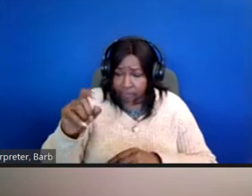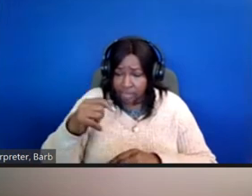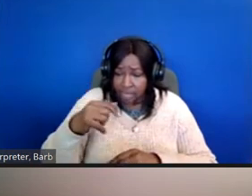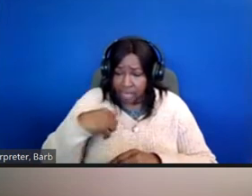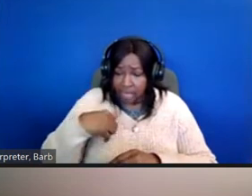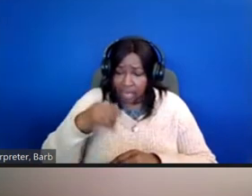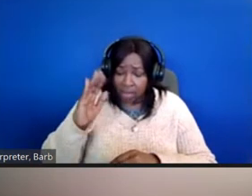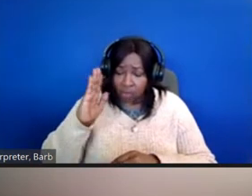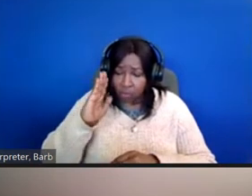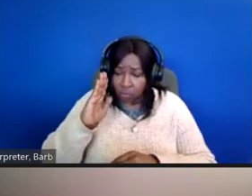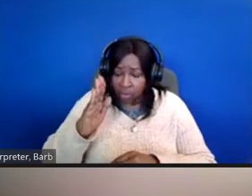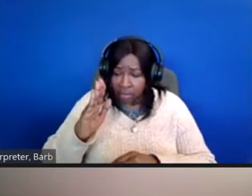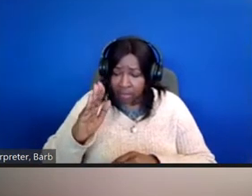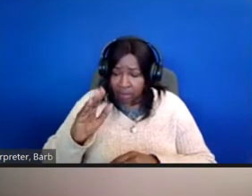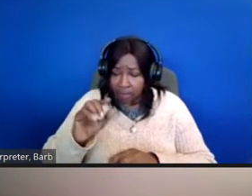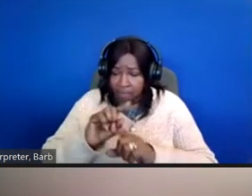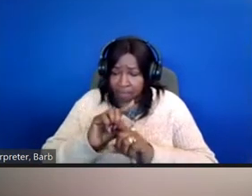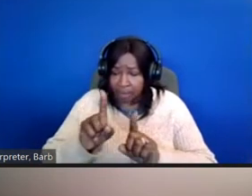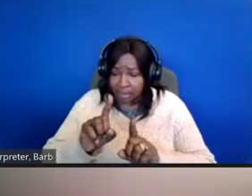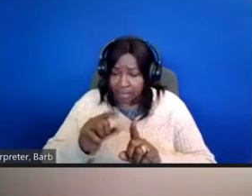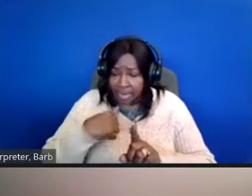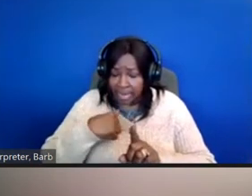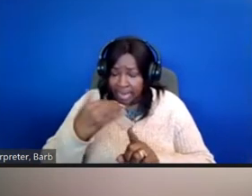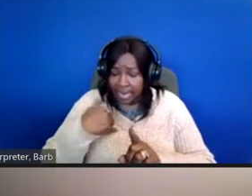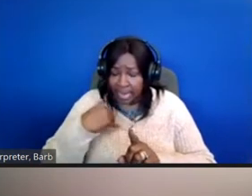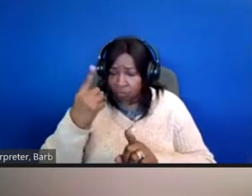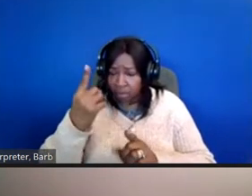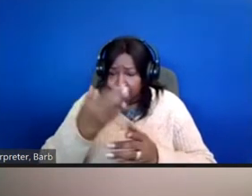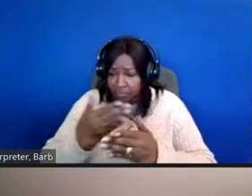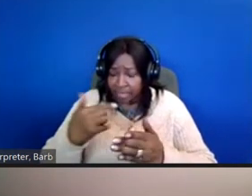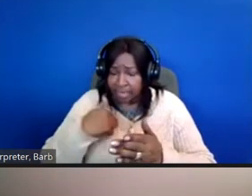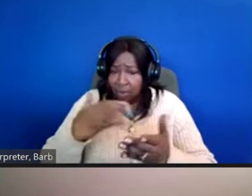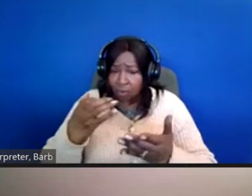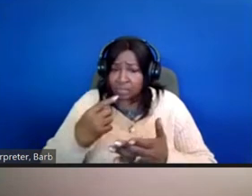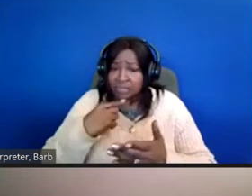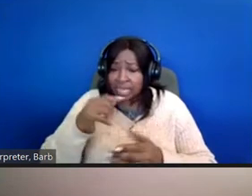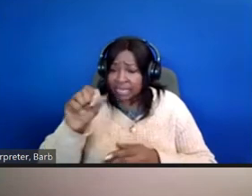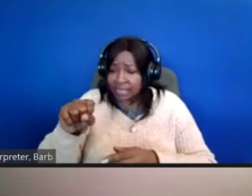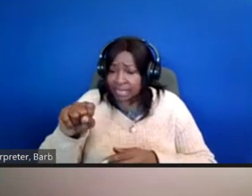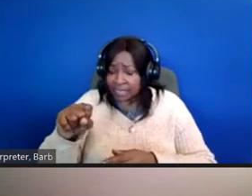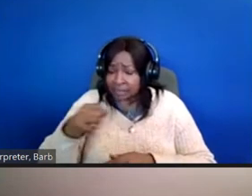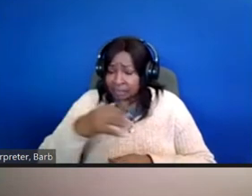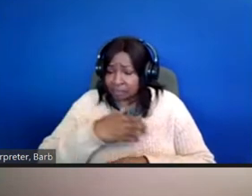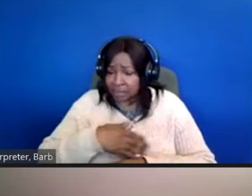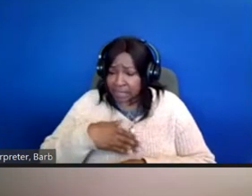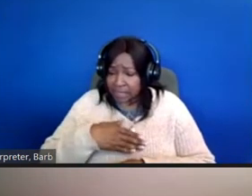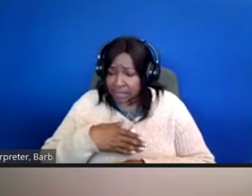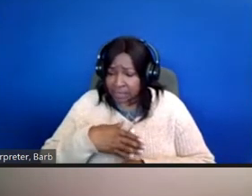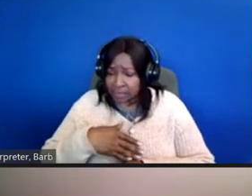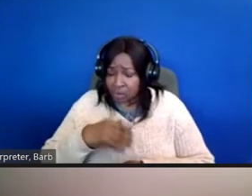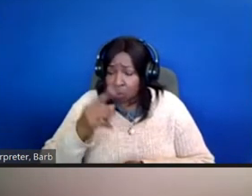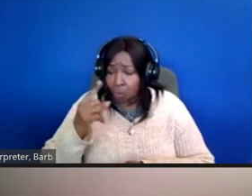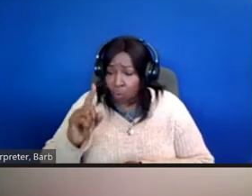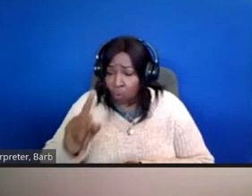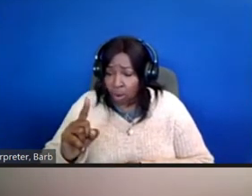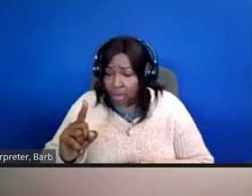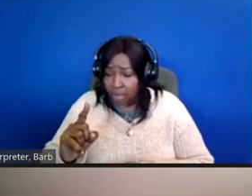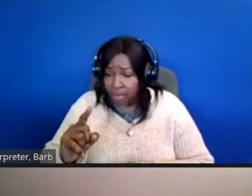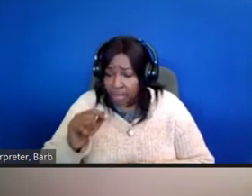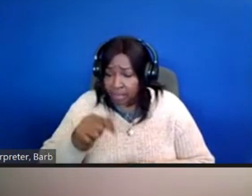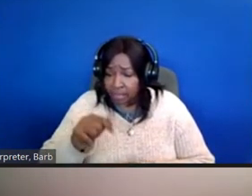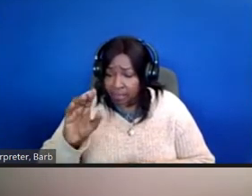that I do have one other thing I'd like to say. Yes, please. Two other things. One, this is Michael